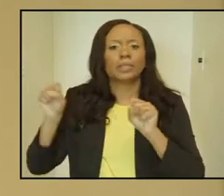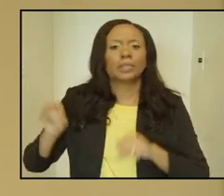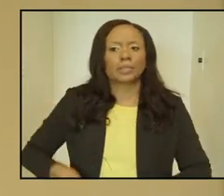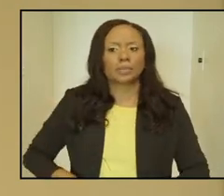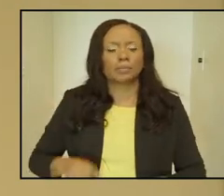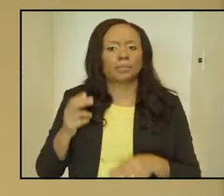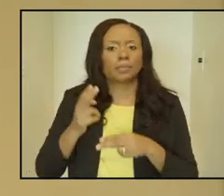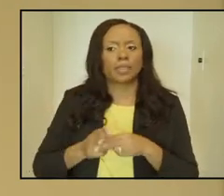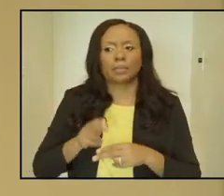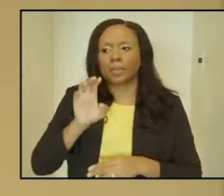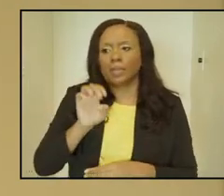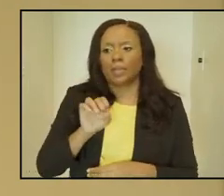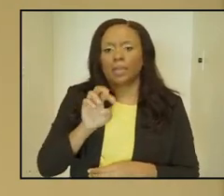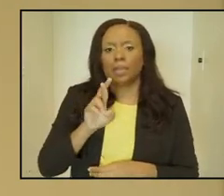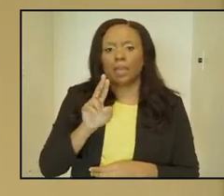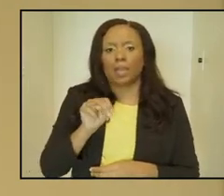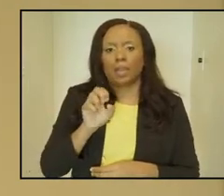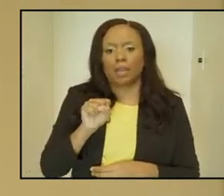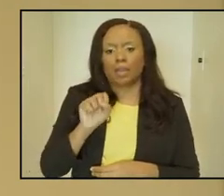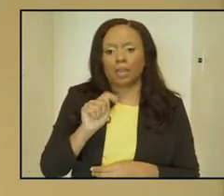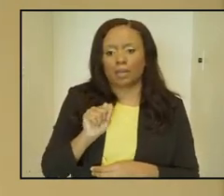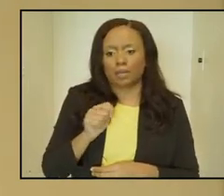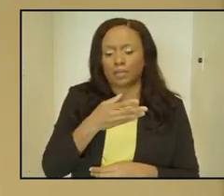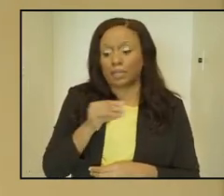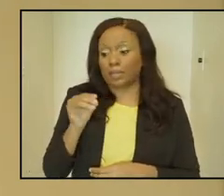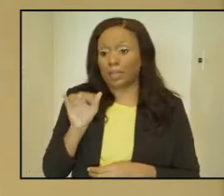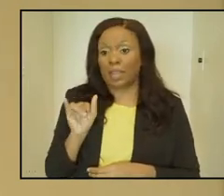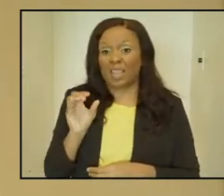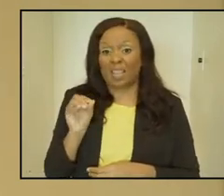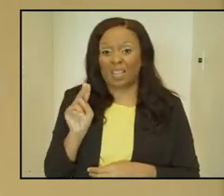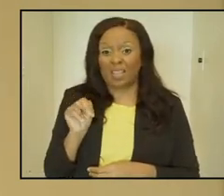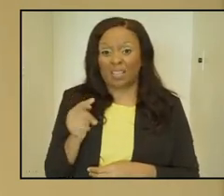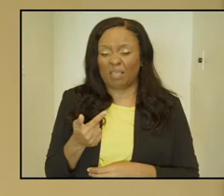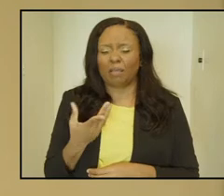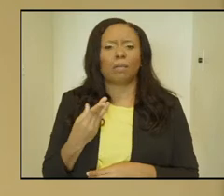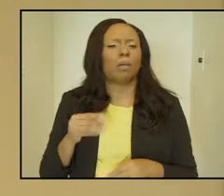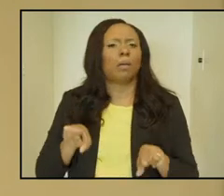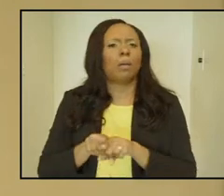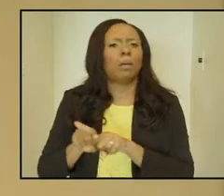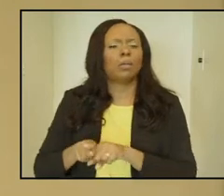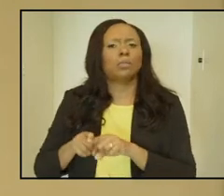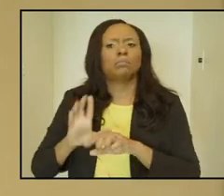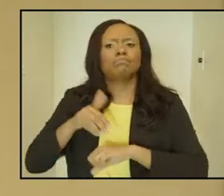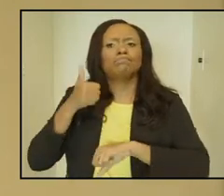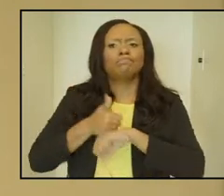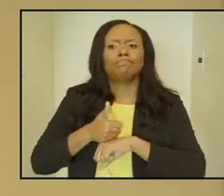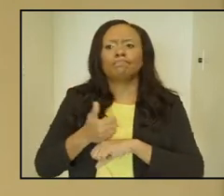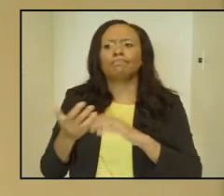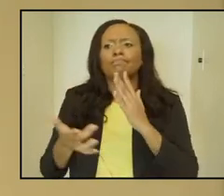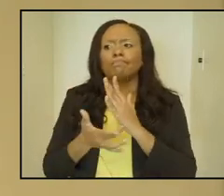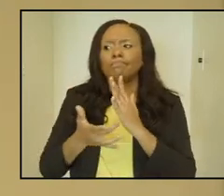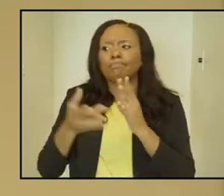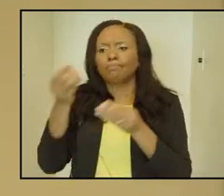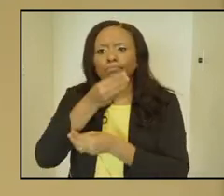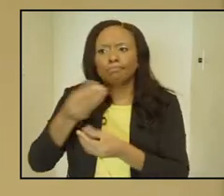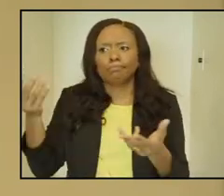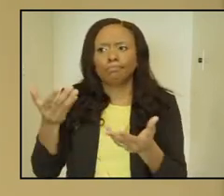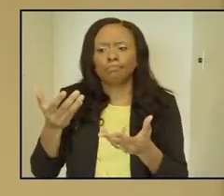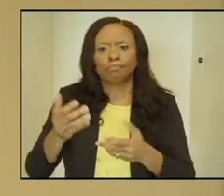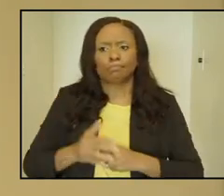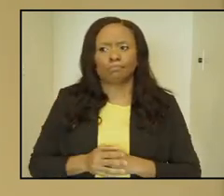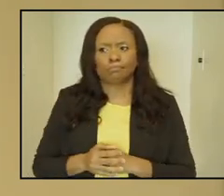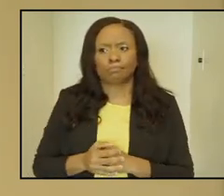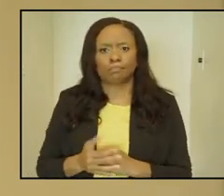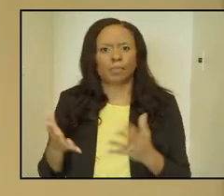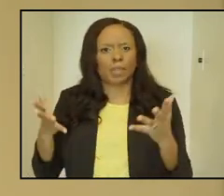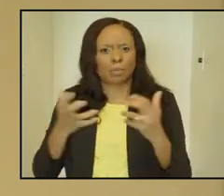with the Ministry of Innovation, Science, and Smart Technology to implement a digital platform upon which companies and businesses can